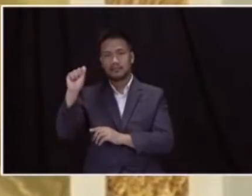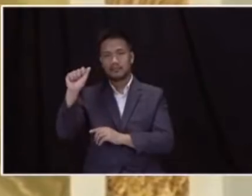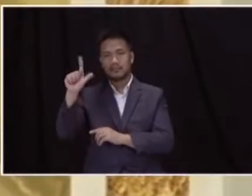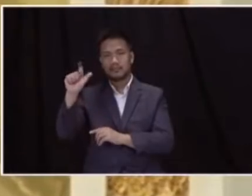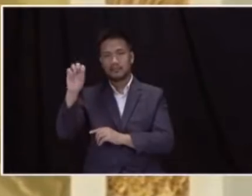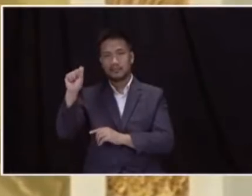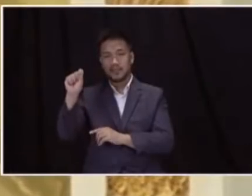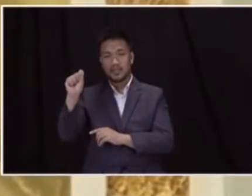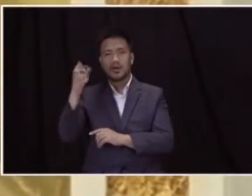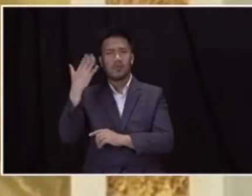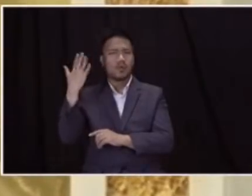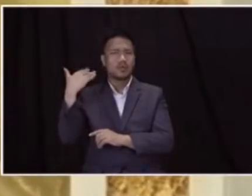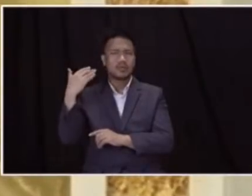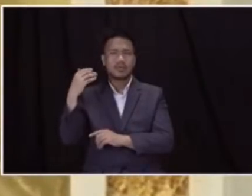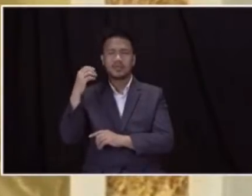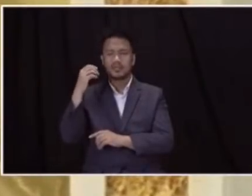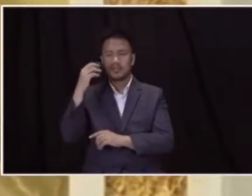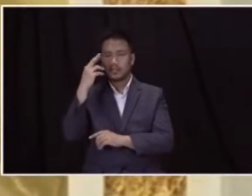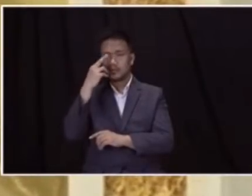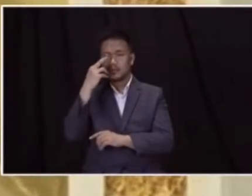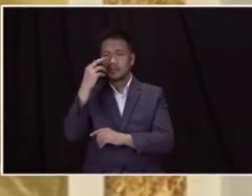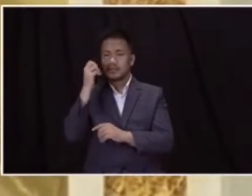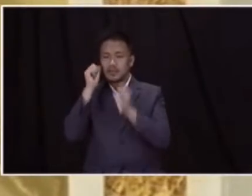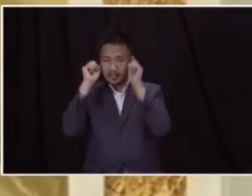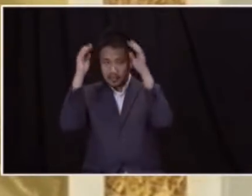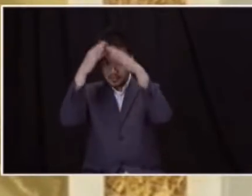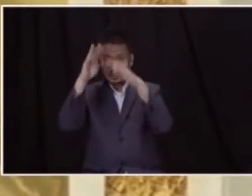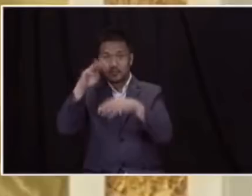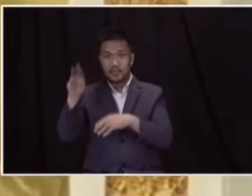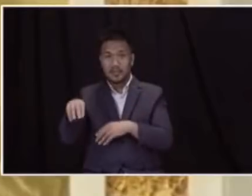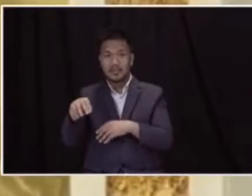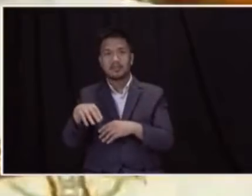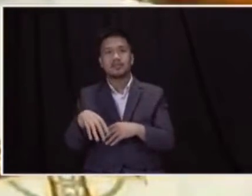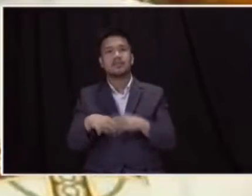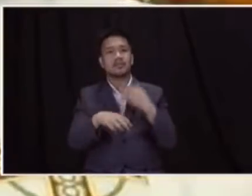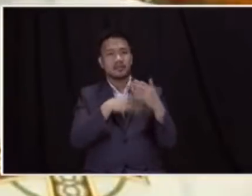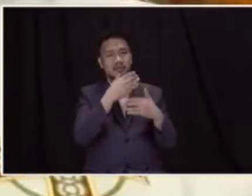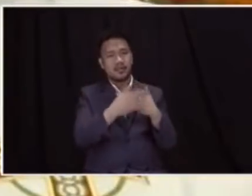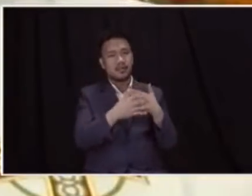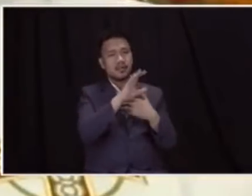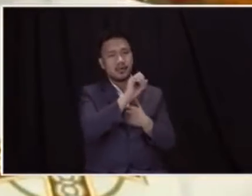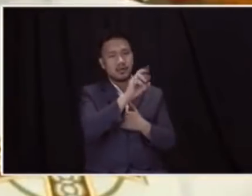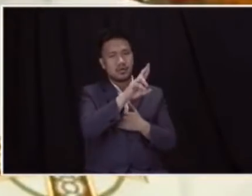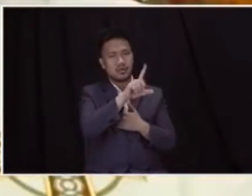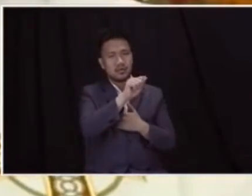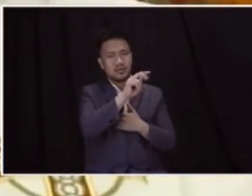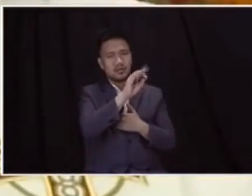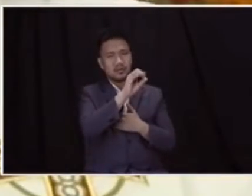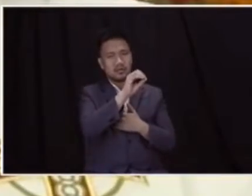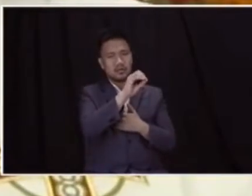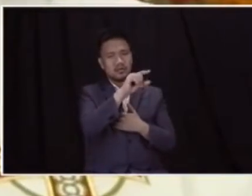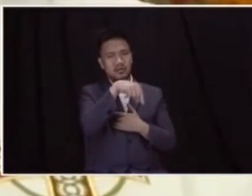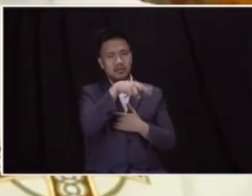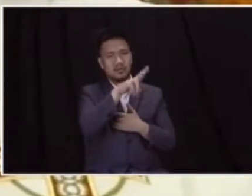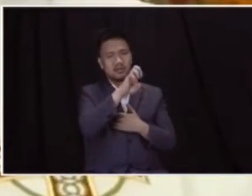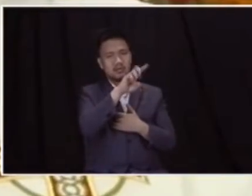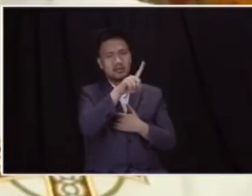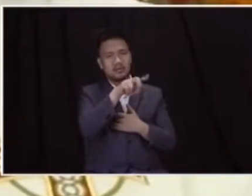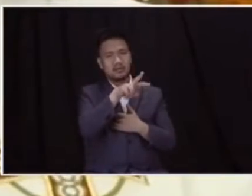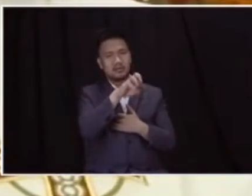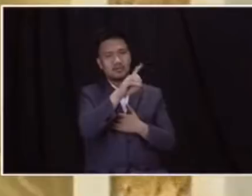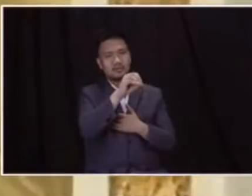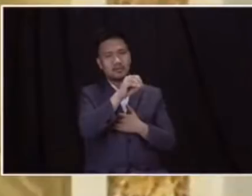Archbishop Emeritus of Manila, His Eminence Orlando Cardinal Quevedo, Archbishop